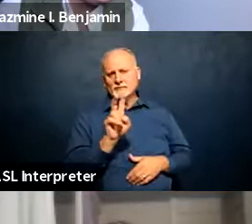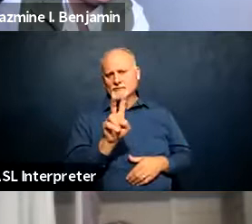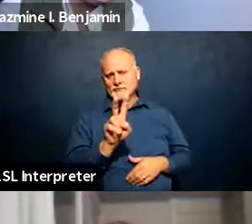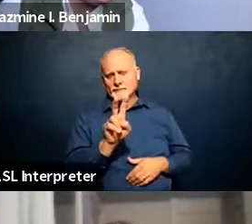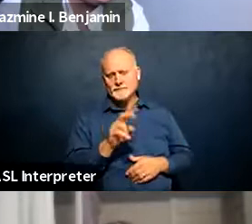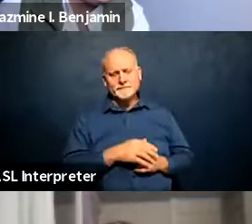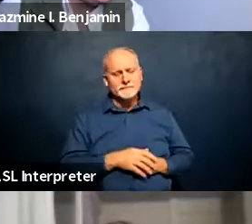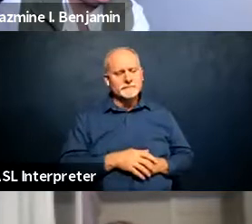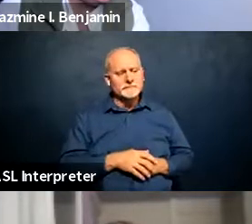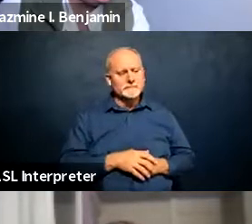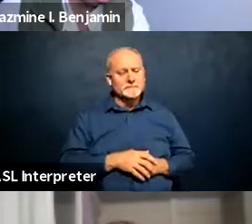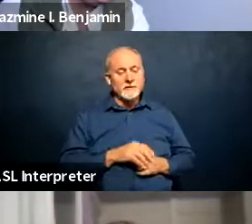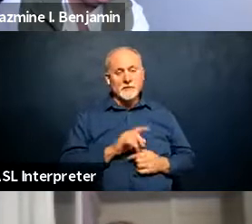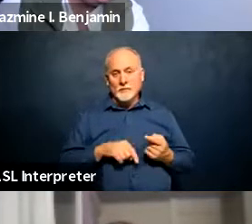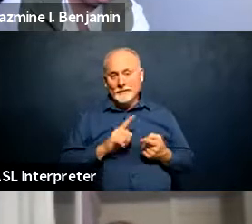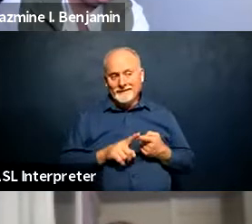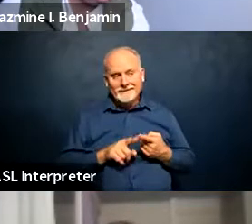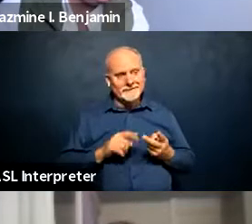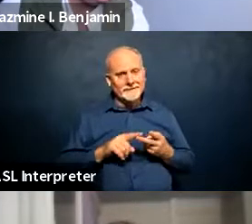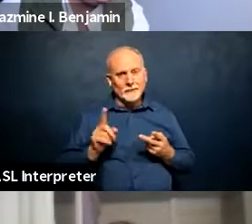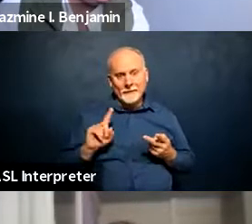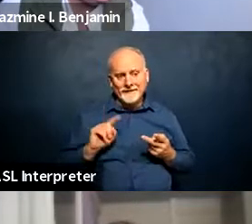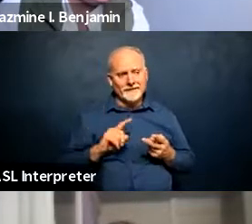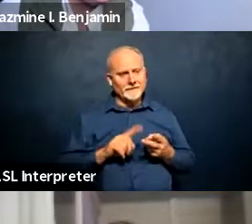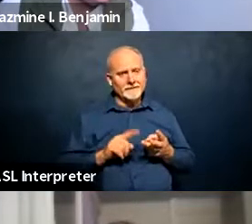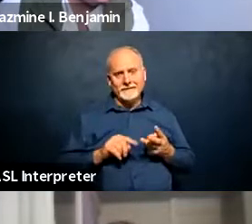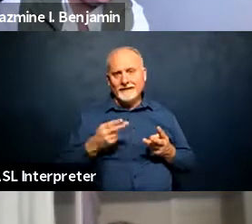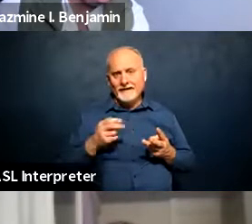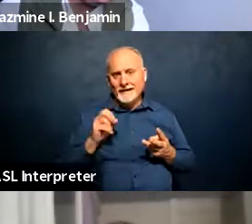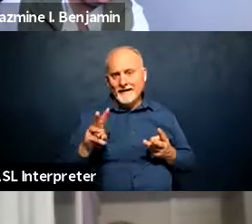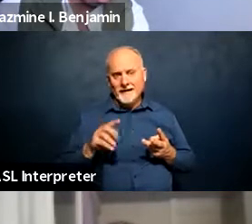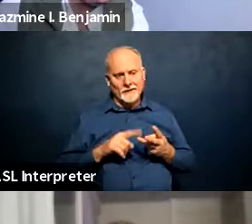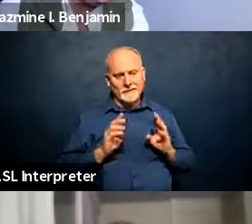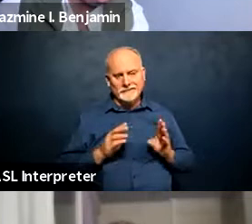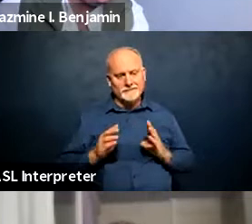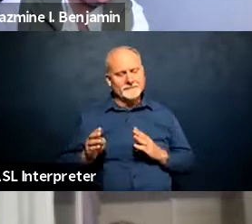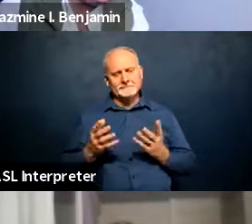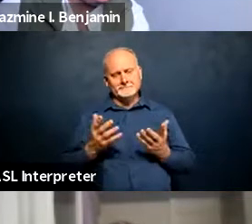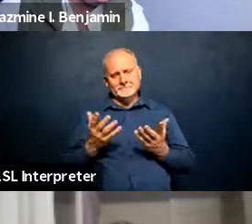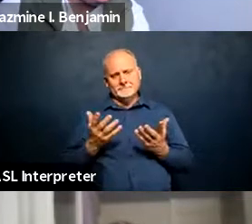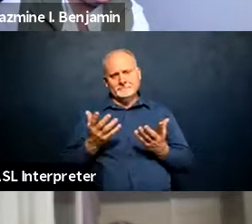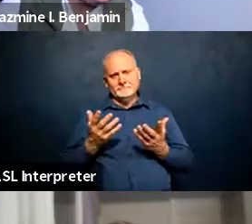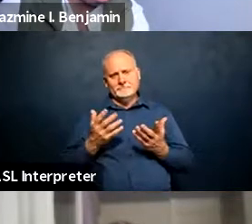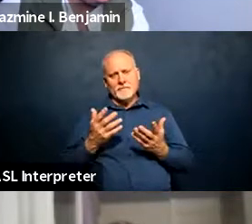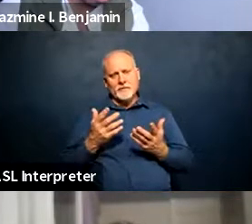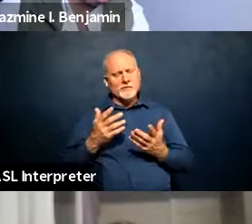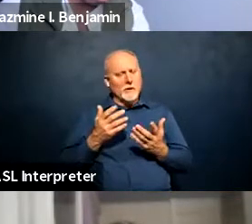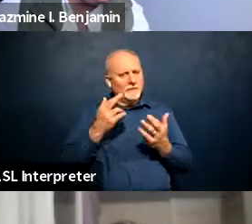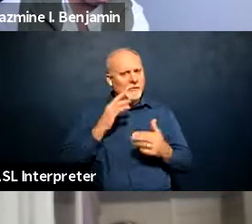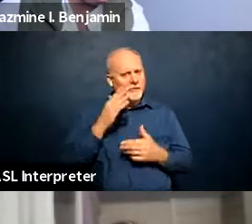The specifics of when, where, how, and the sequencing are part of that planning. And so there's more to come, hopefully very